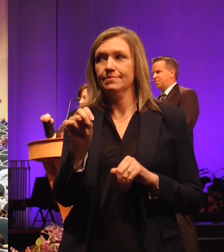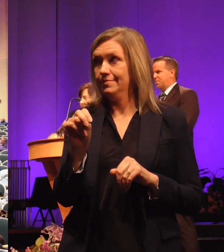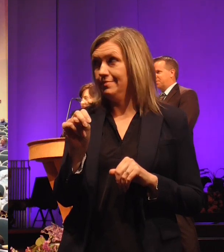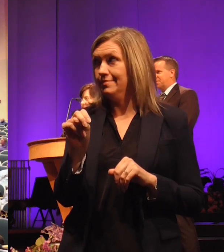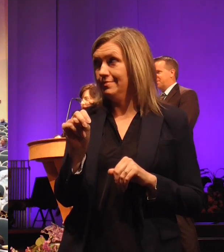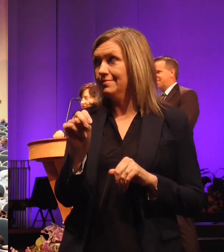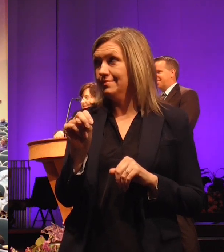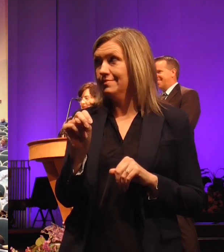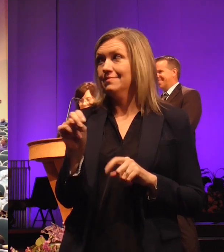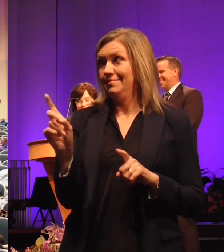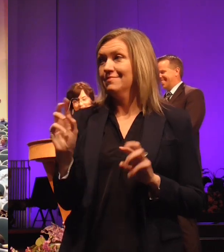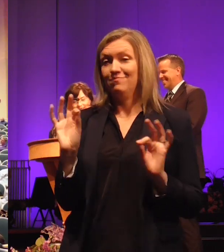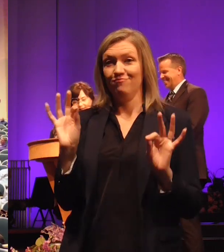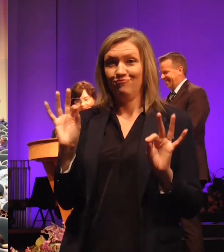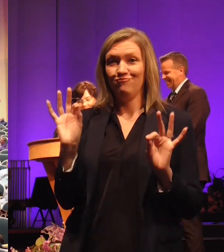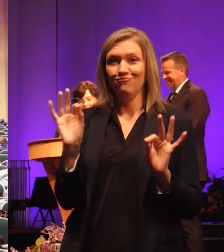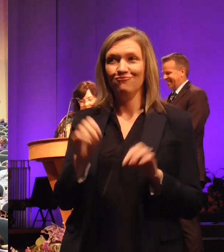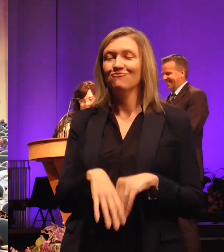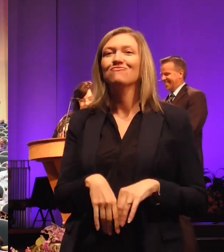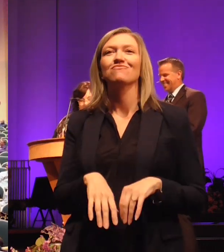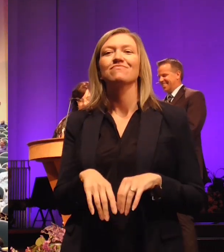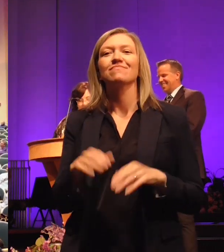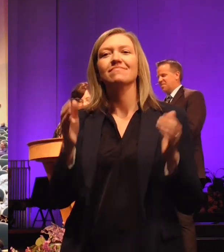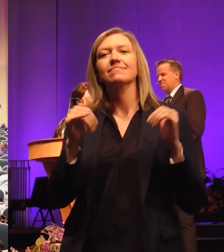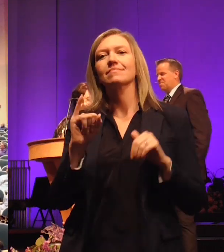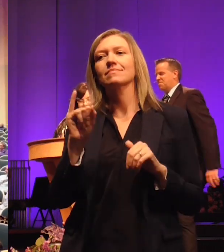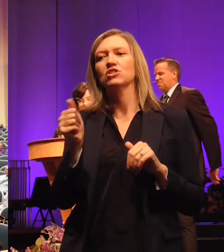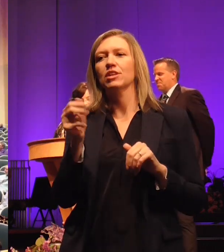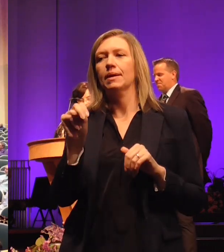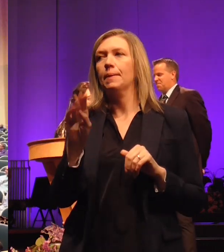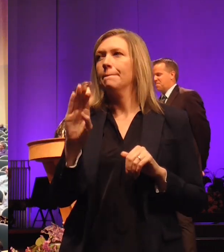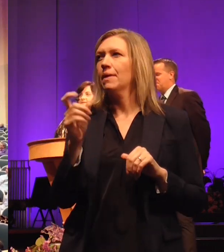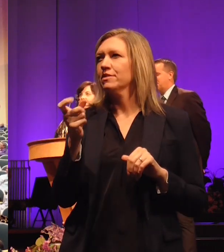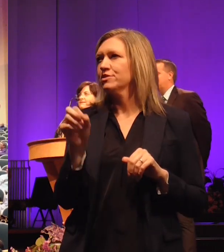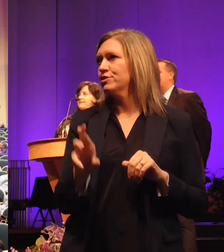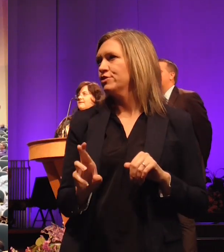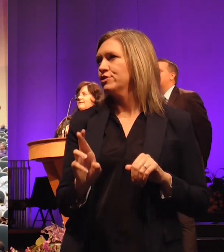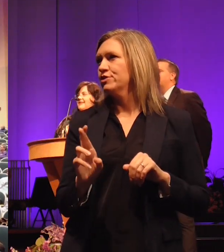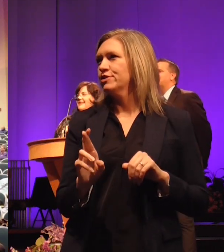you're doing good. Back to it. Jan Boxer,